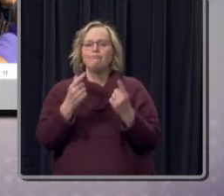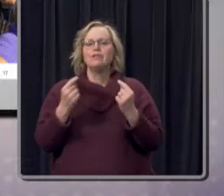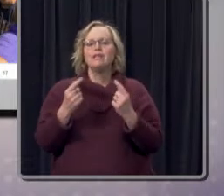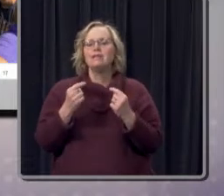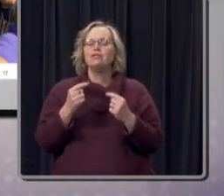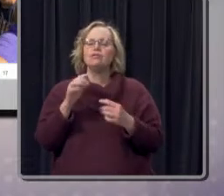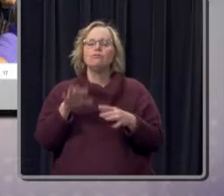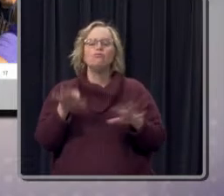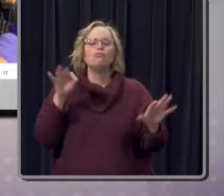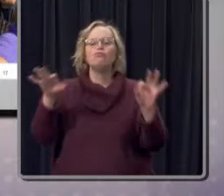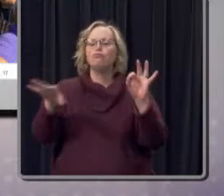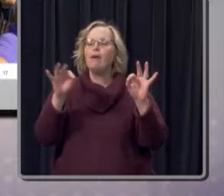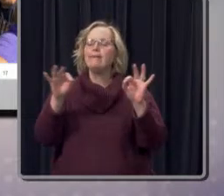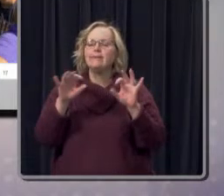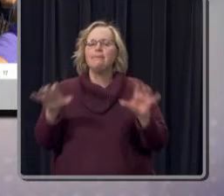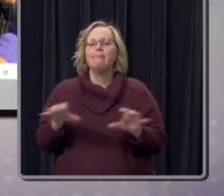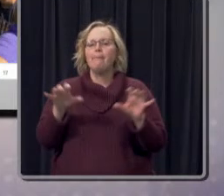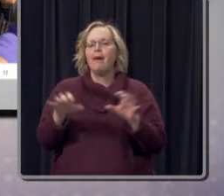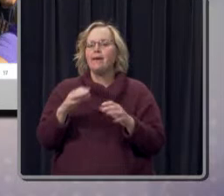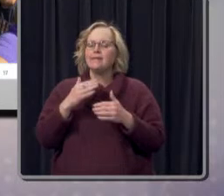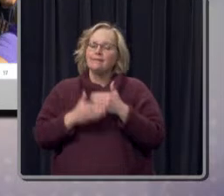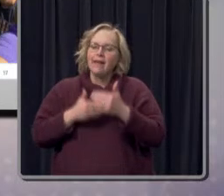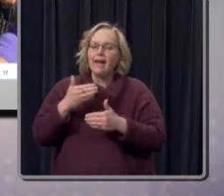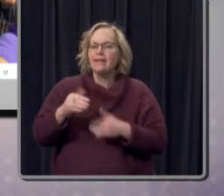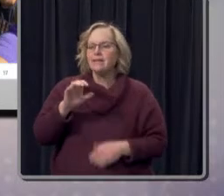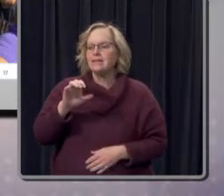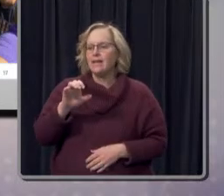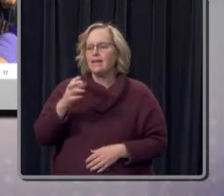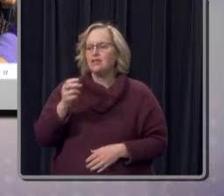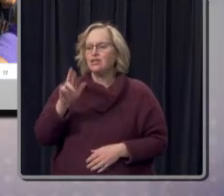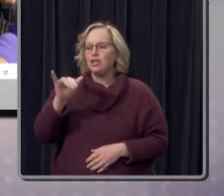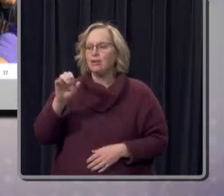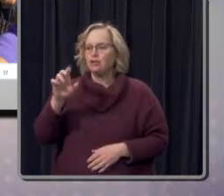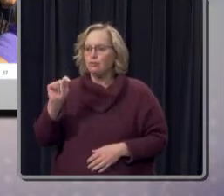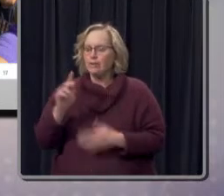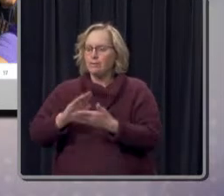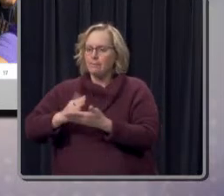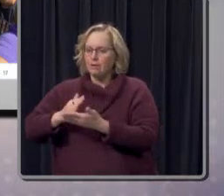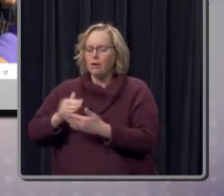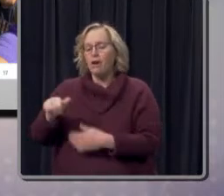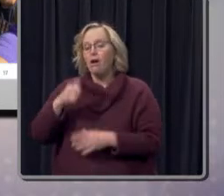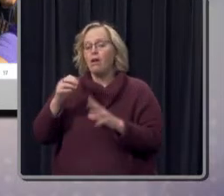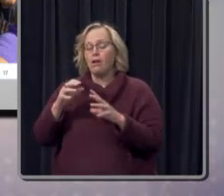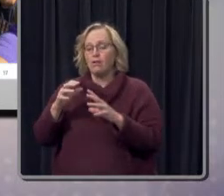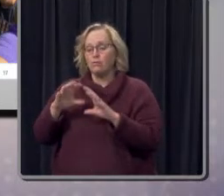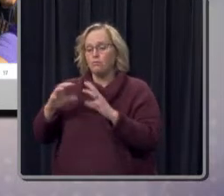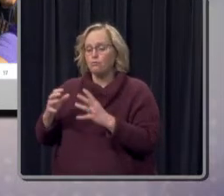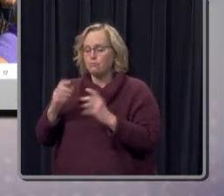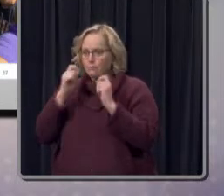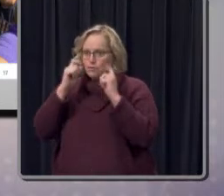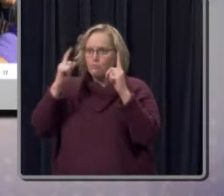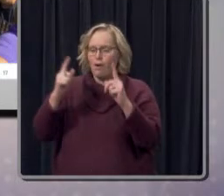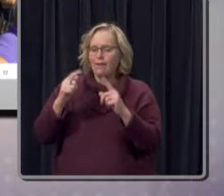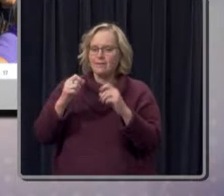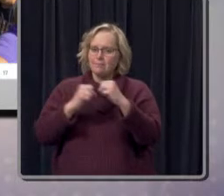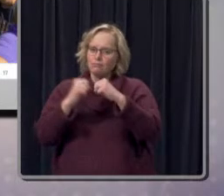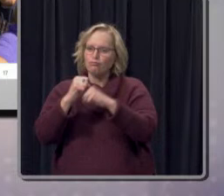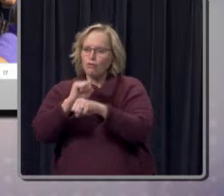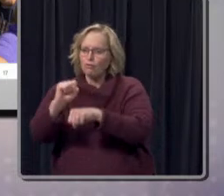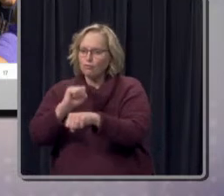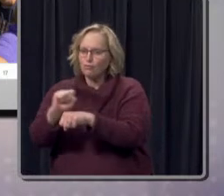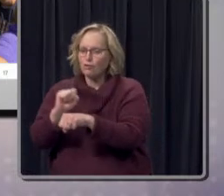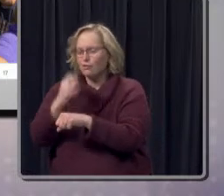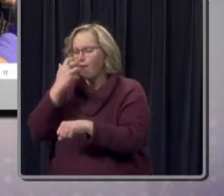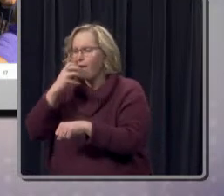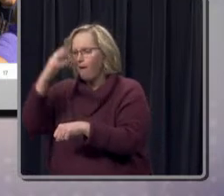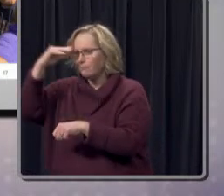of kindness at Cherry Street Bakery. Another group surprised construction workers on a hot summer day with some cool drinks